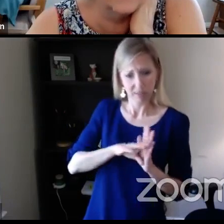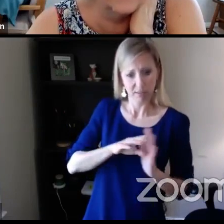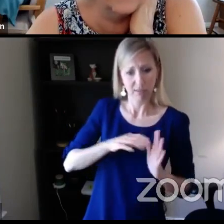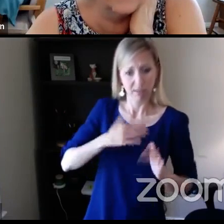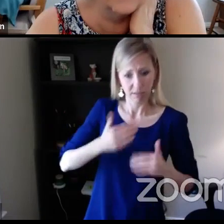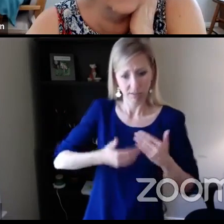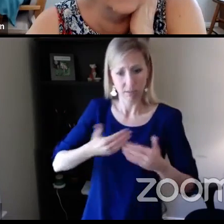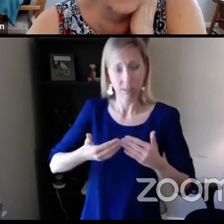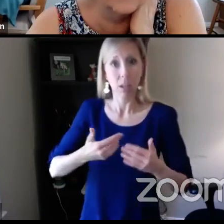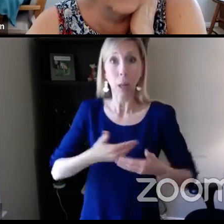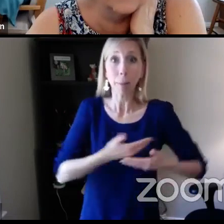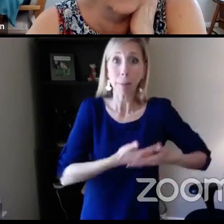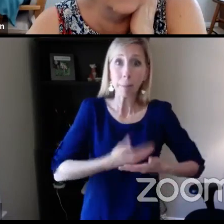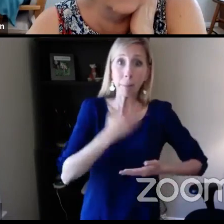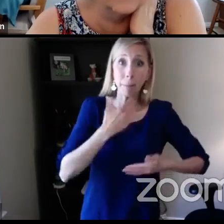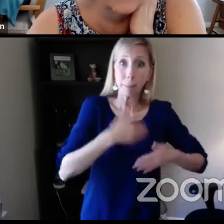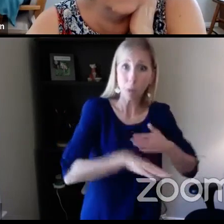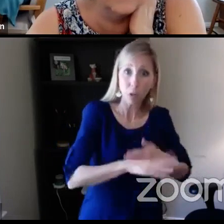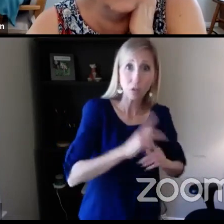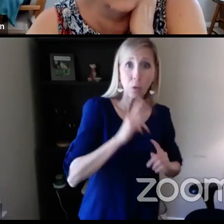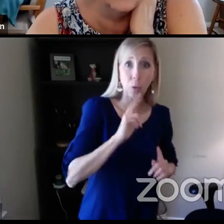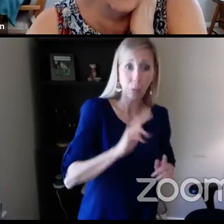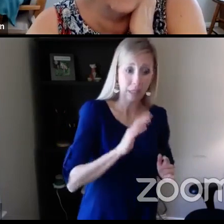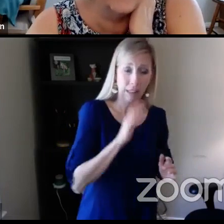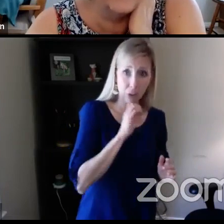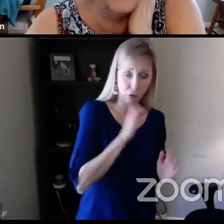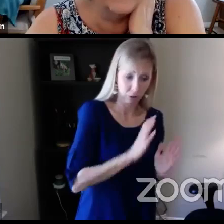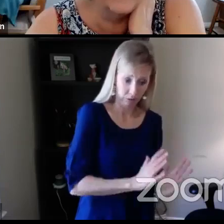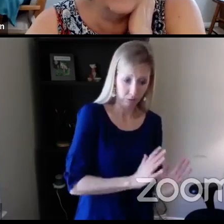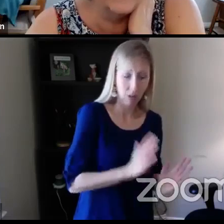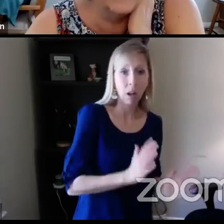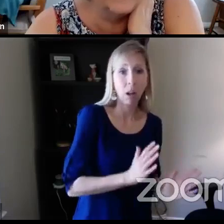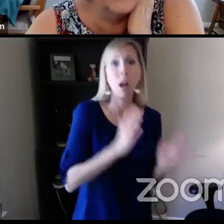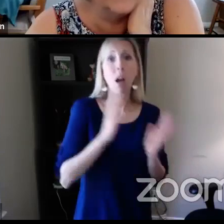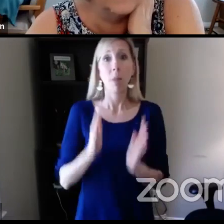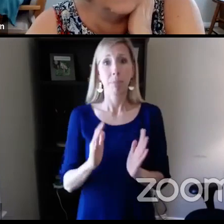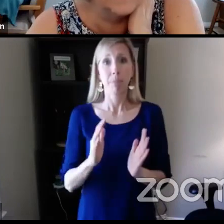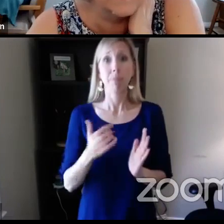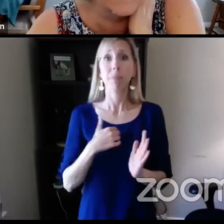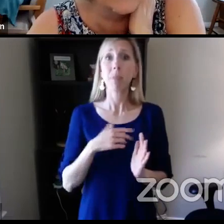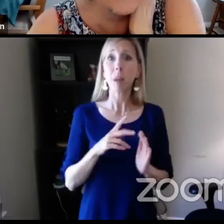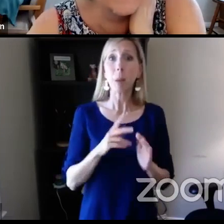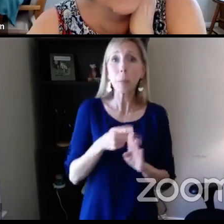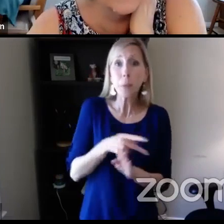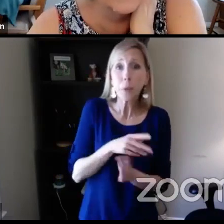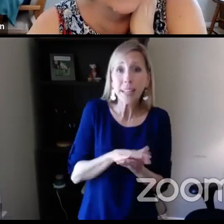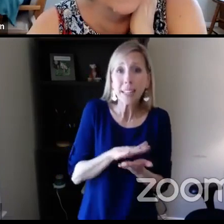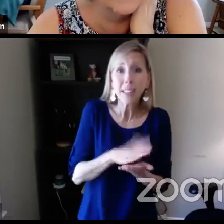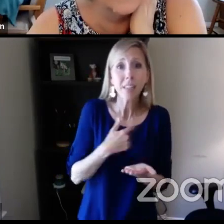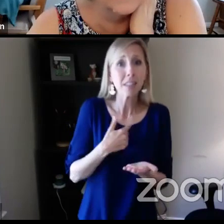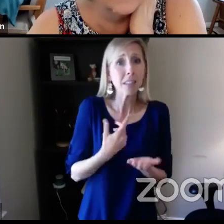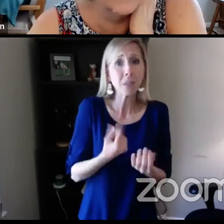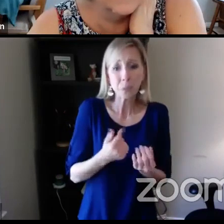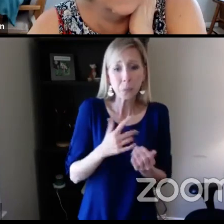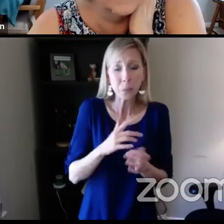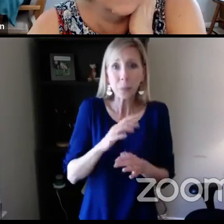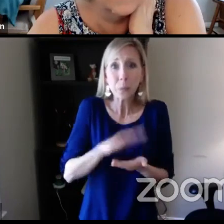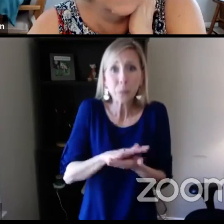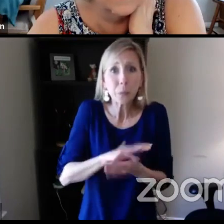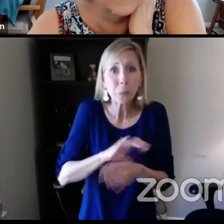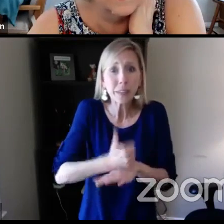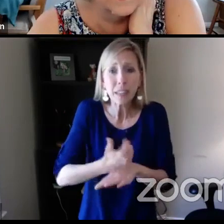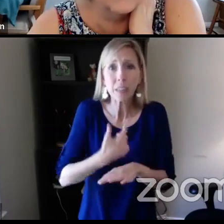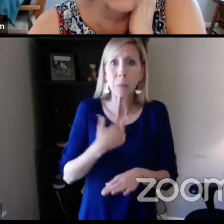from the early years, birth to 3 years, into the school age setting, pre-K or school age setting. And then also